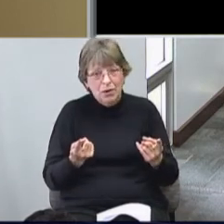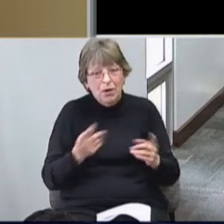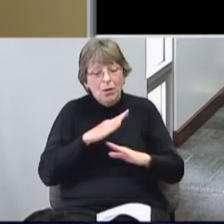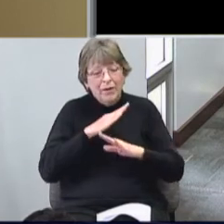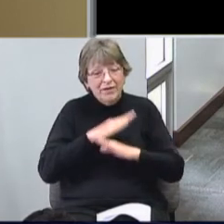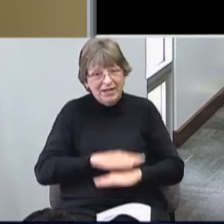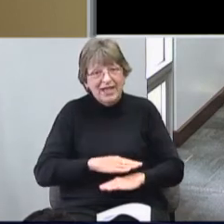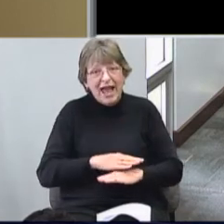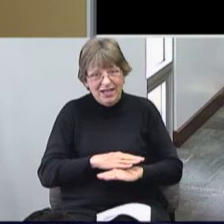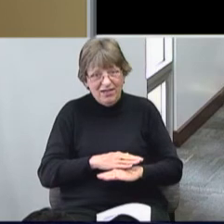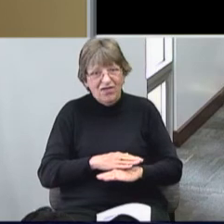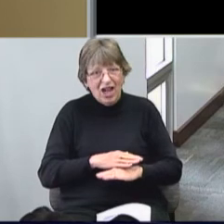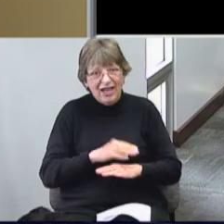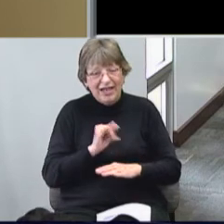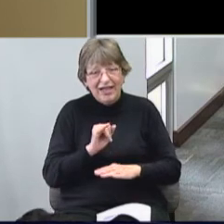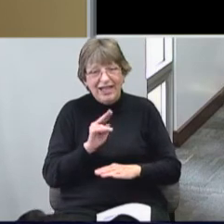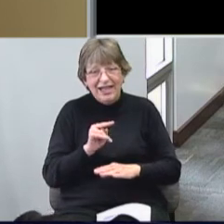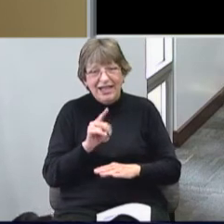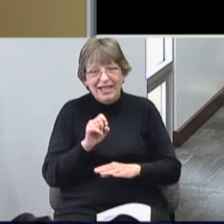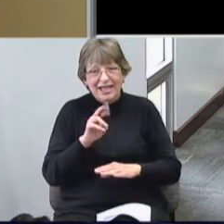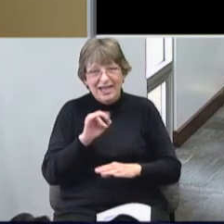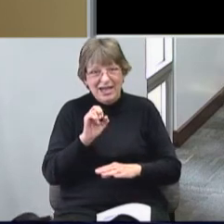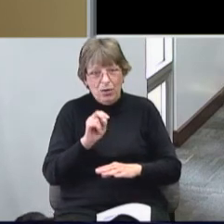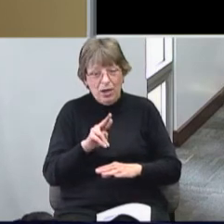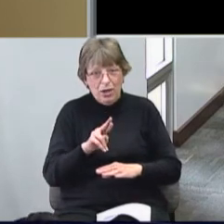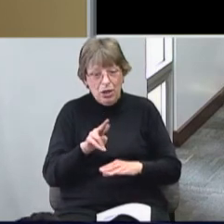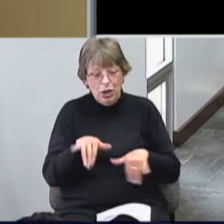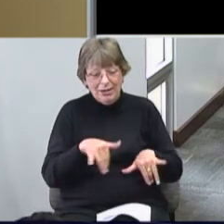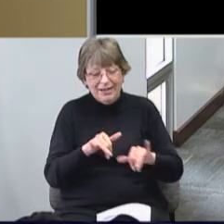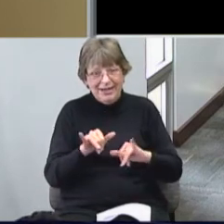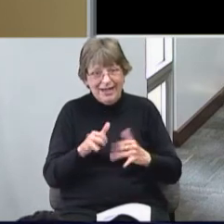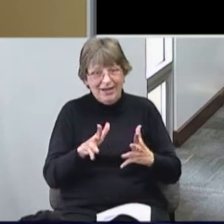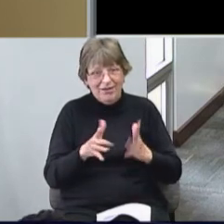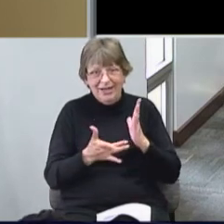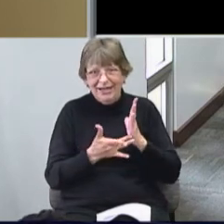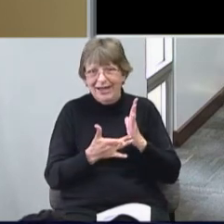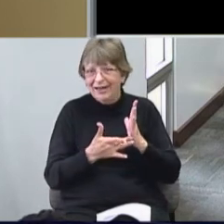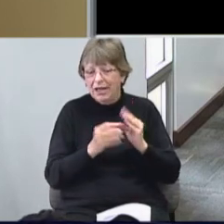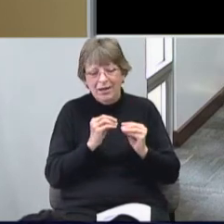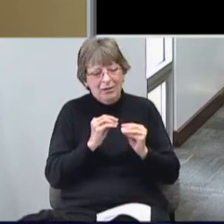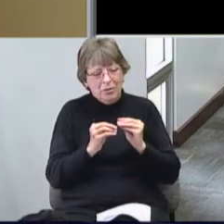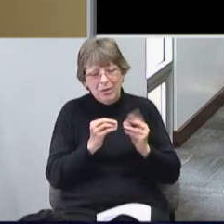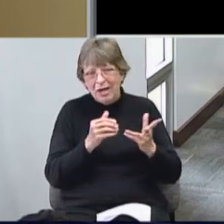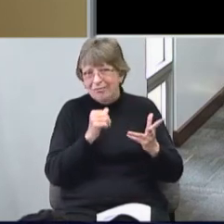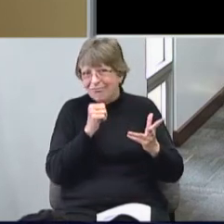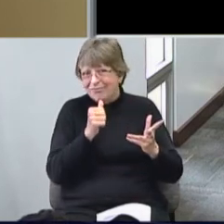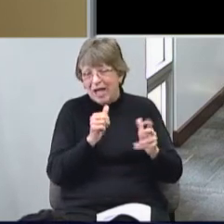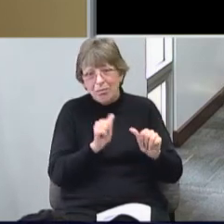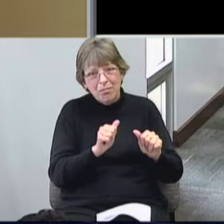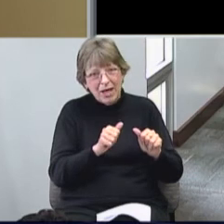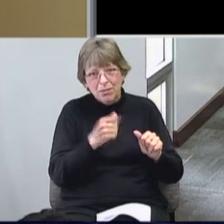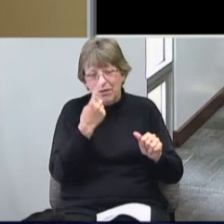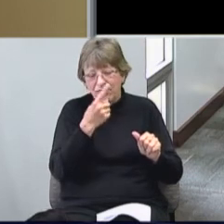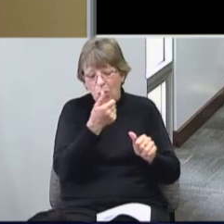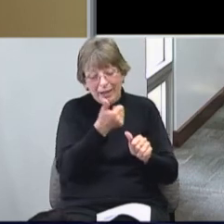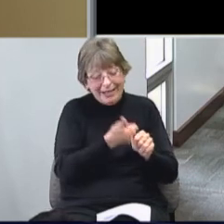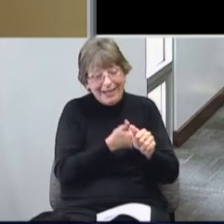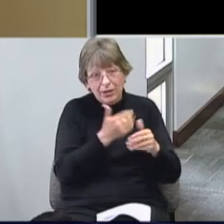the Secretary of Interior standards. As far as technically, a repair might not have been feasible for every single window.